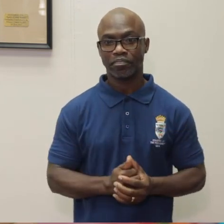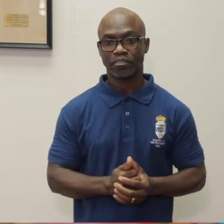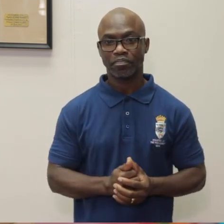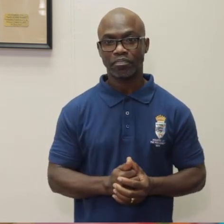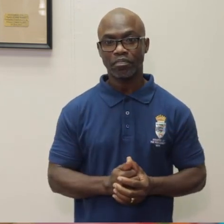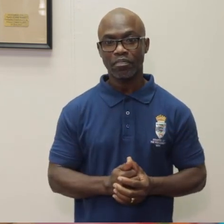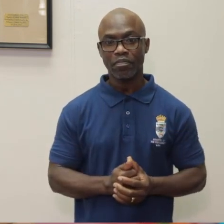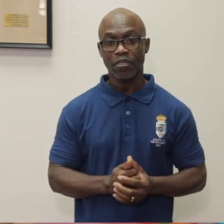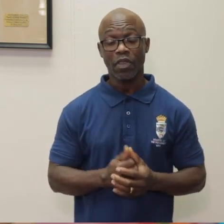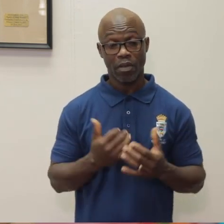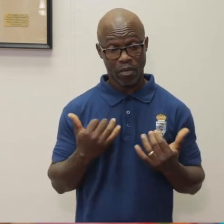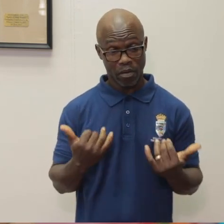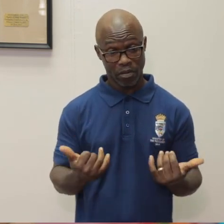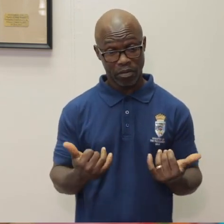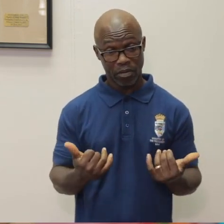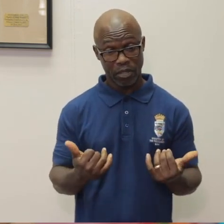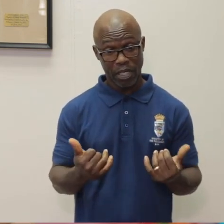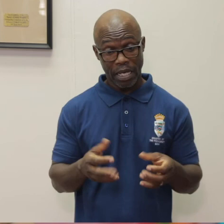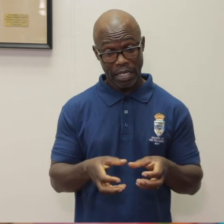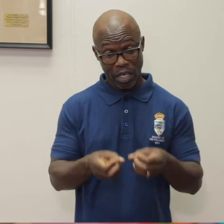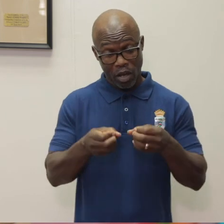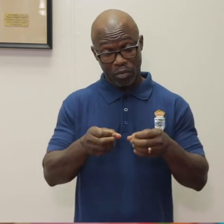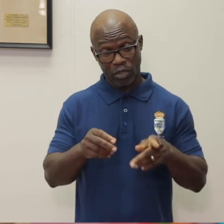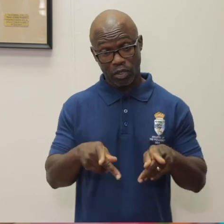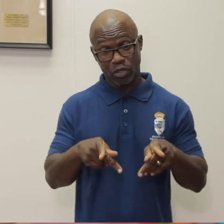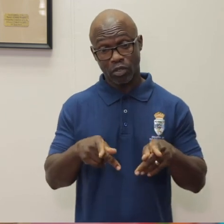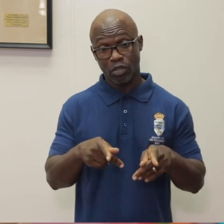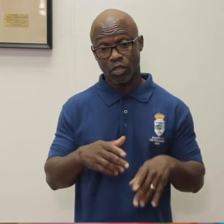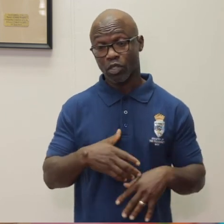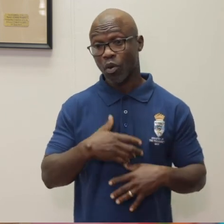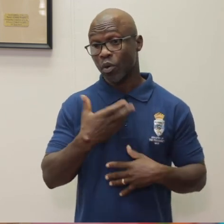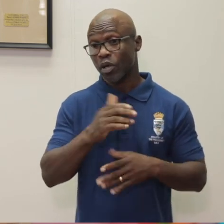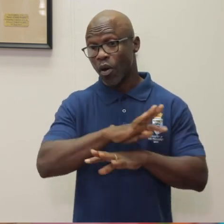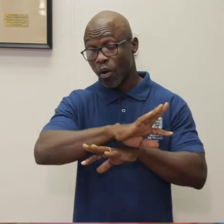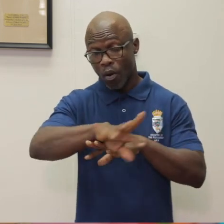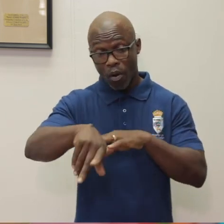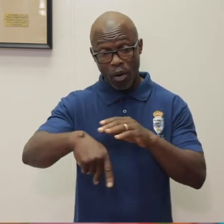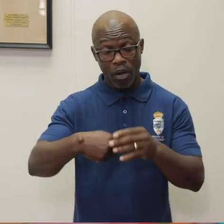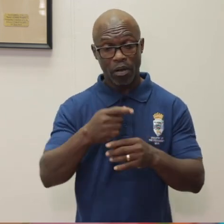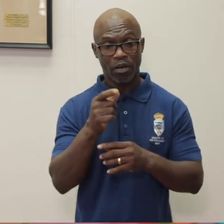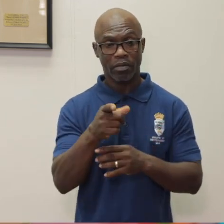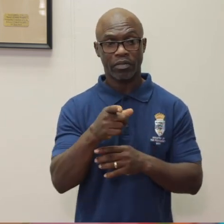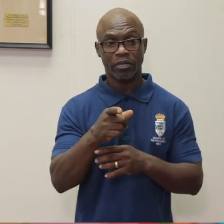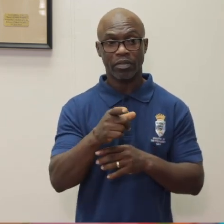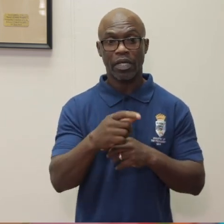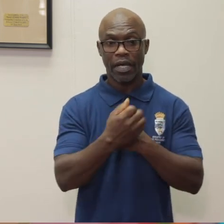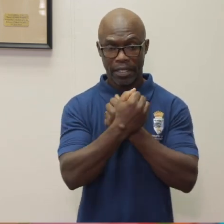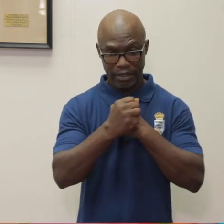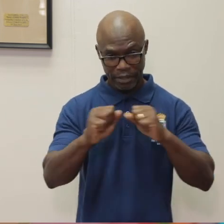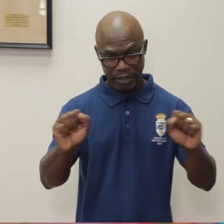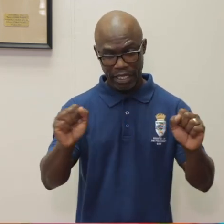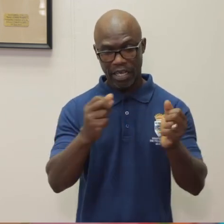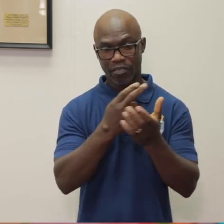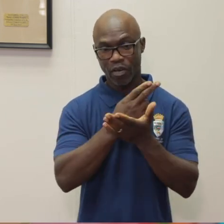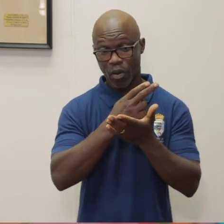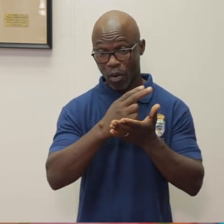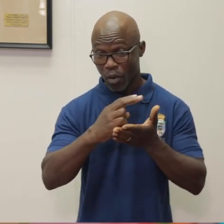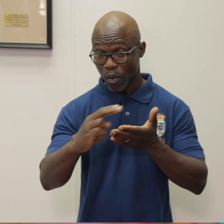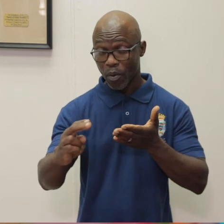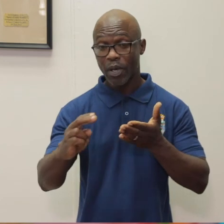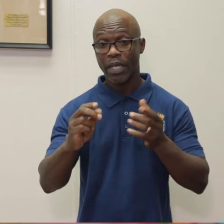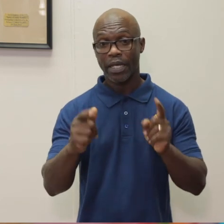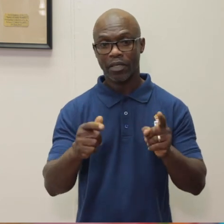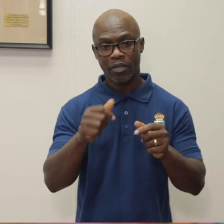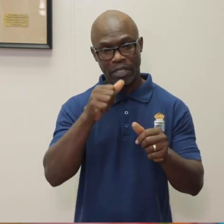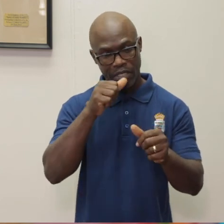Let me take this opportunity to wish all of you a safe weekend with these